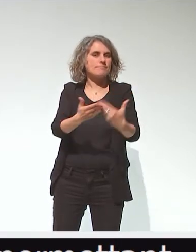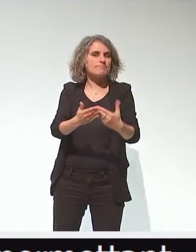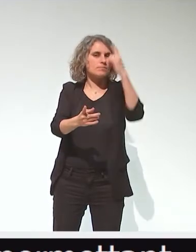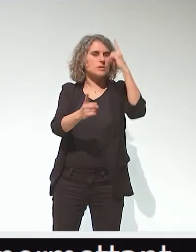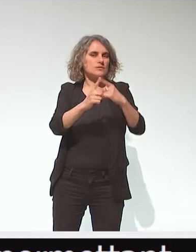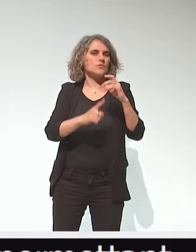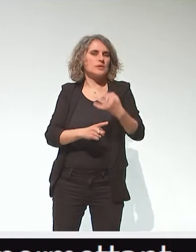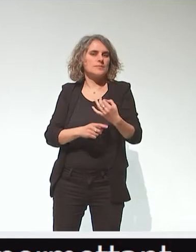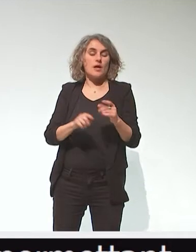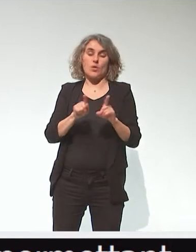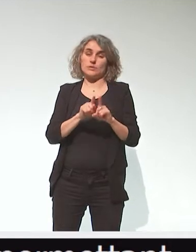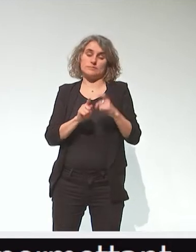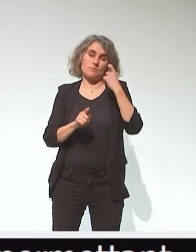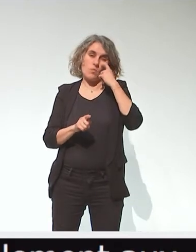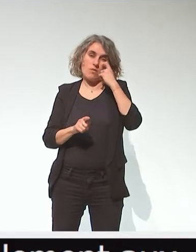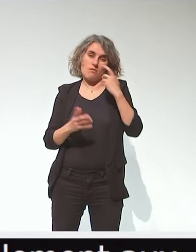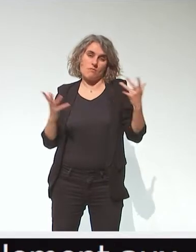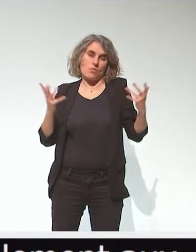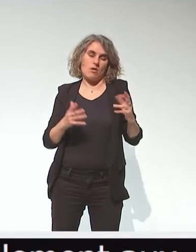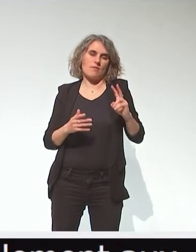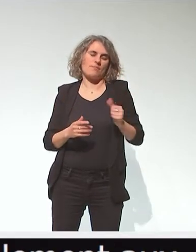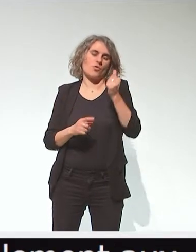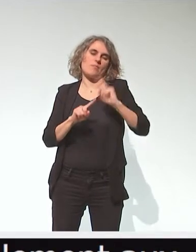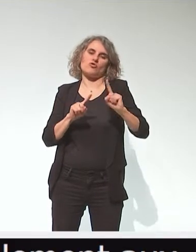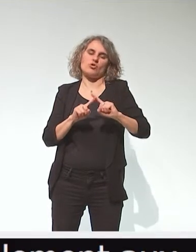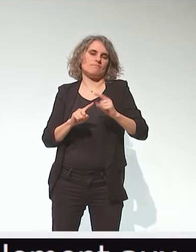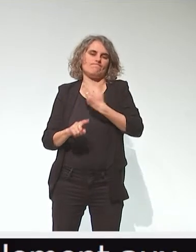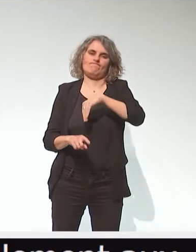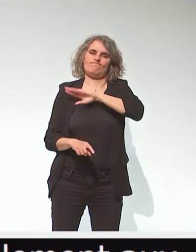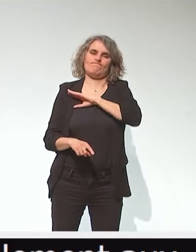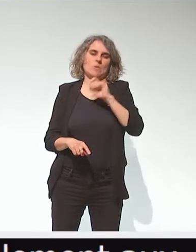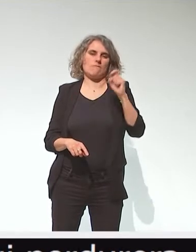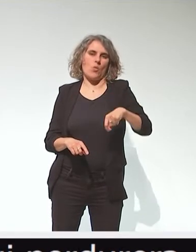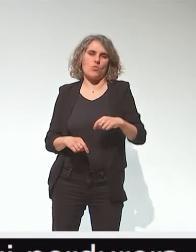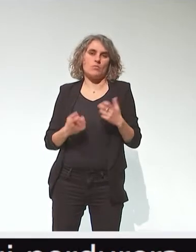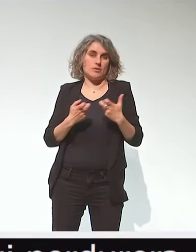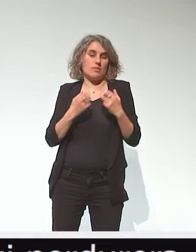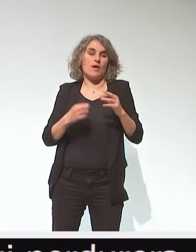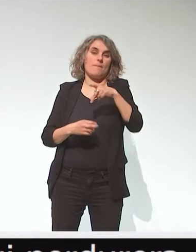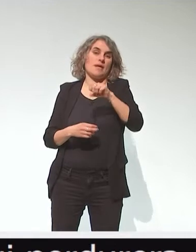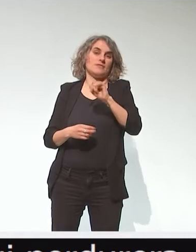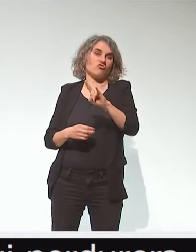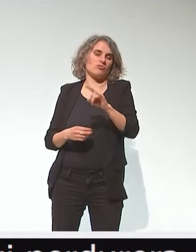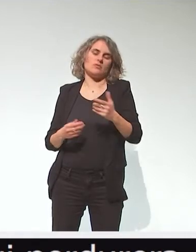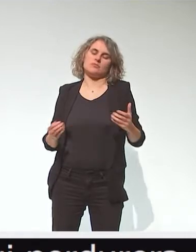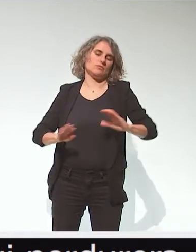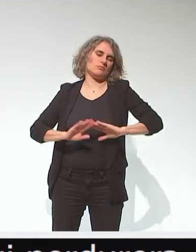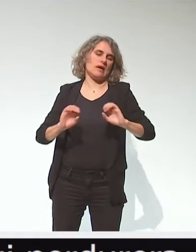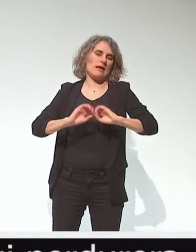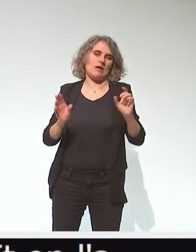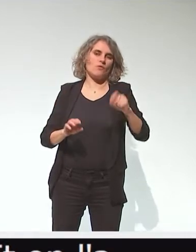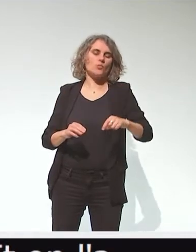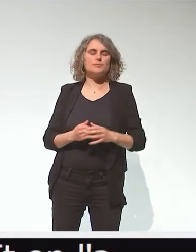element we need to tackle when speaking about employment of persons with disabilities. Then we have the second strand, which is